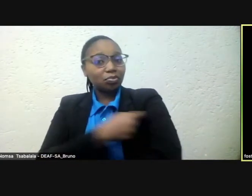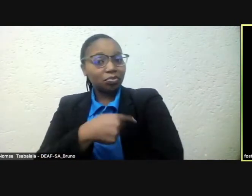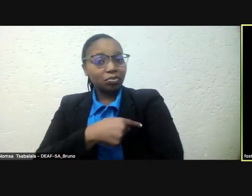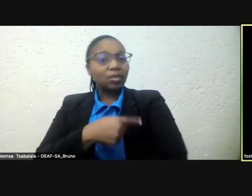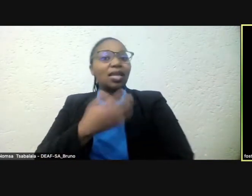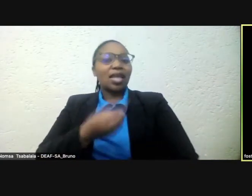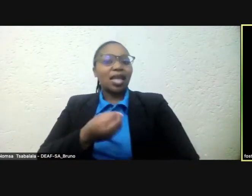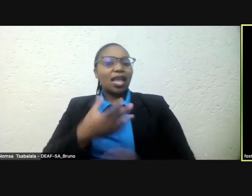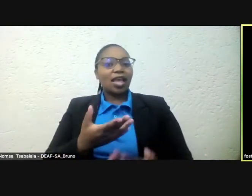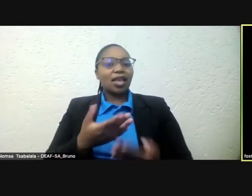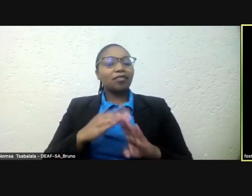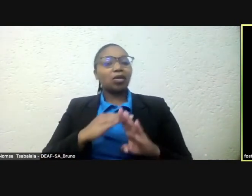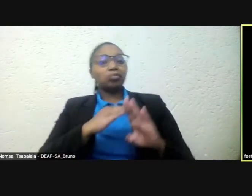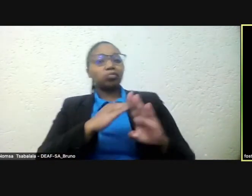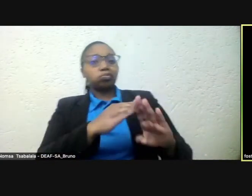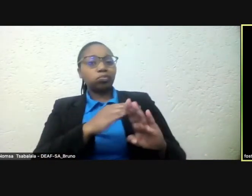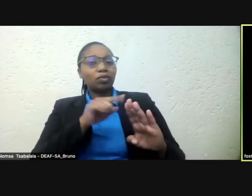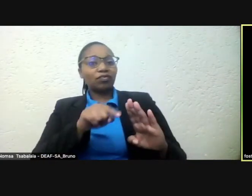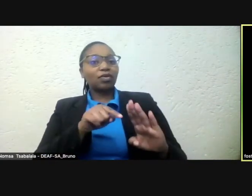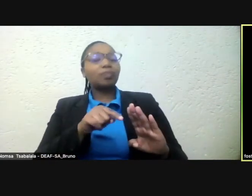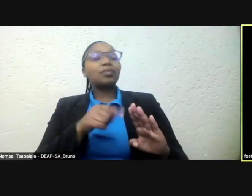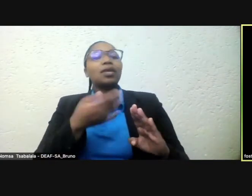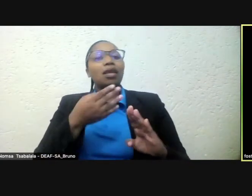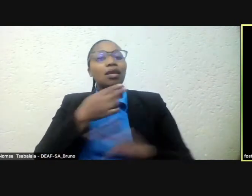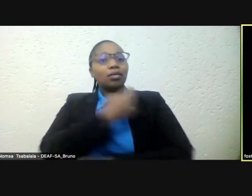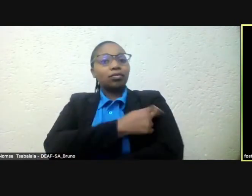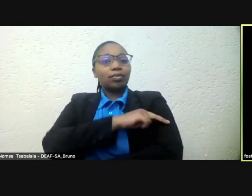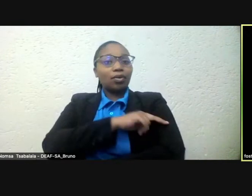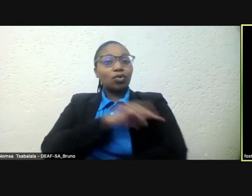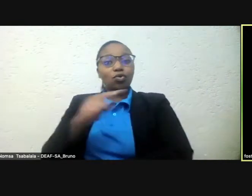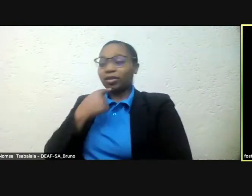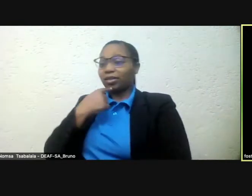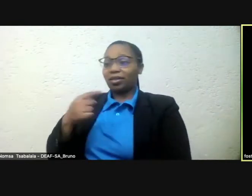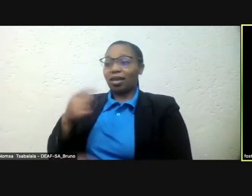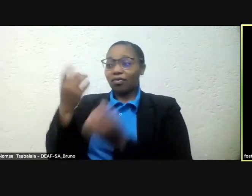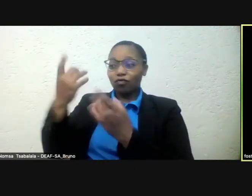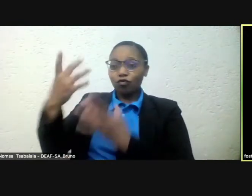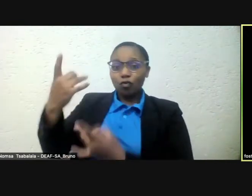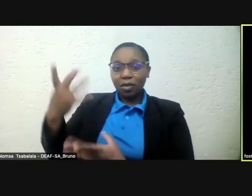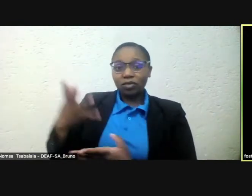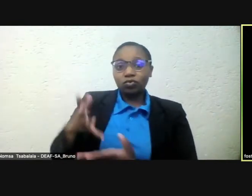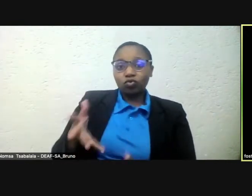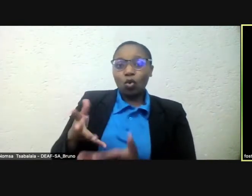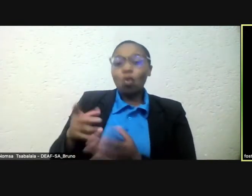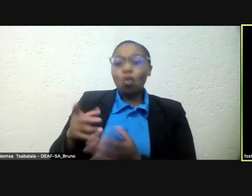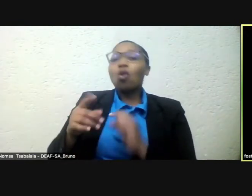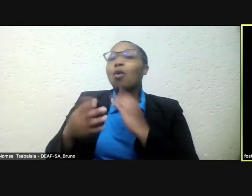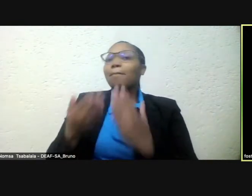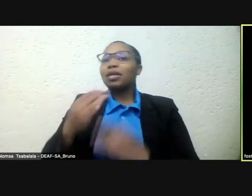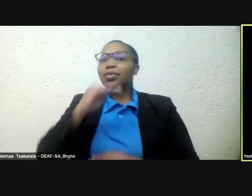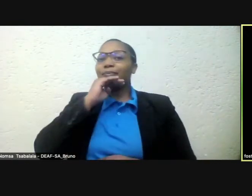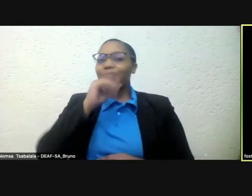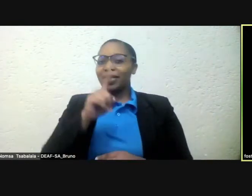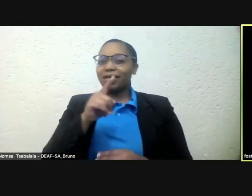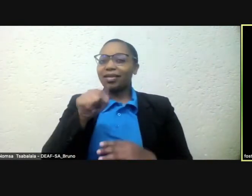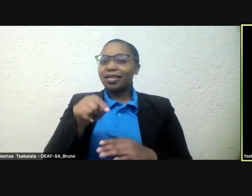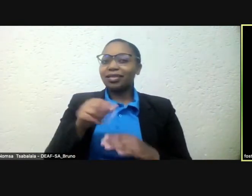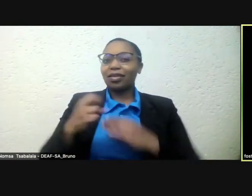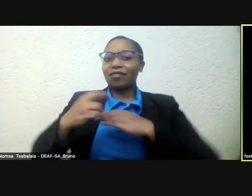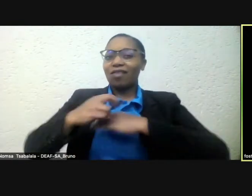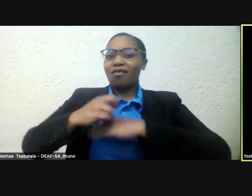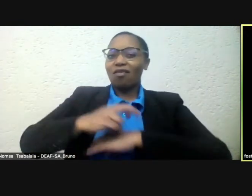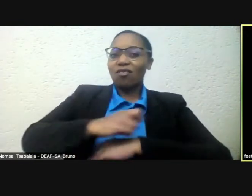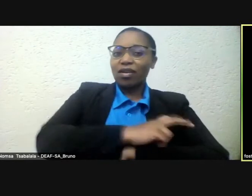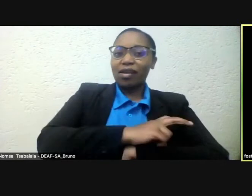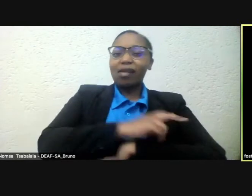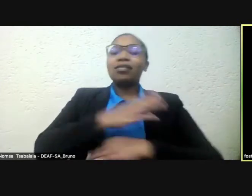Is this your takeaway from the data, or is it this that this virus is simply more serious in younger patients